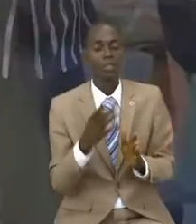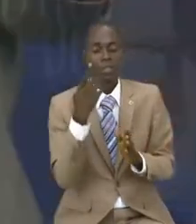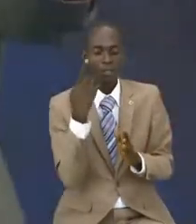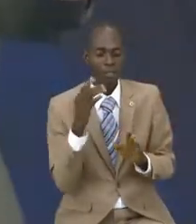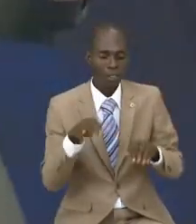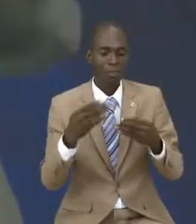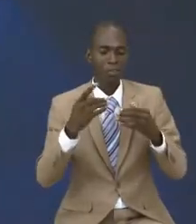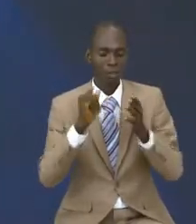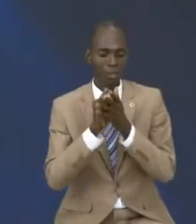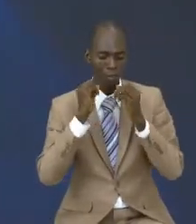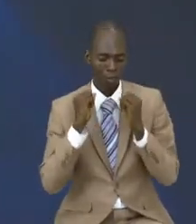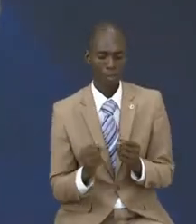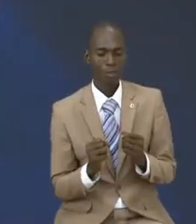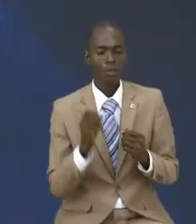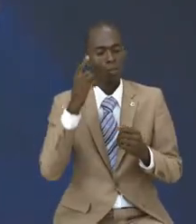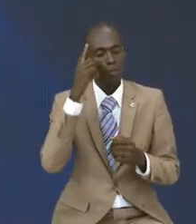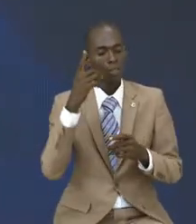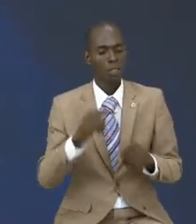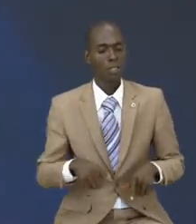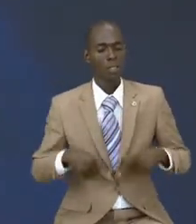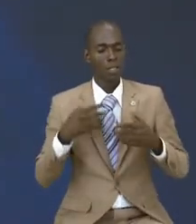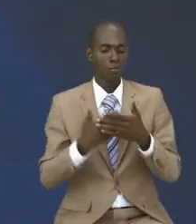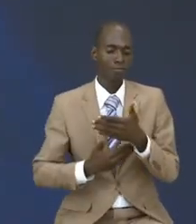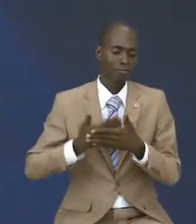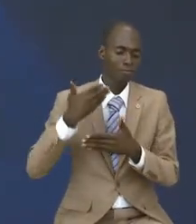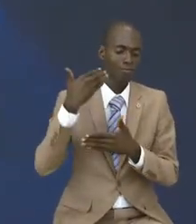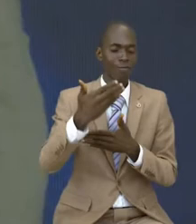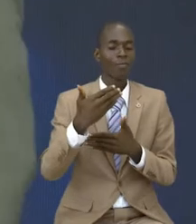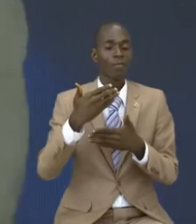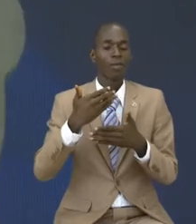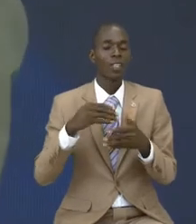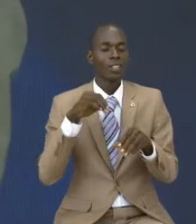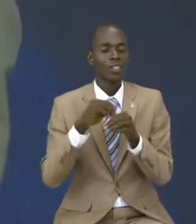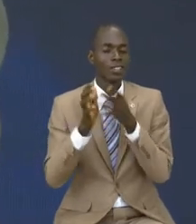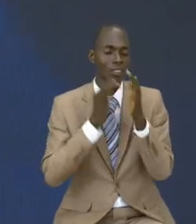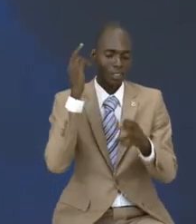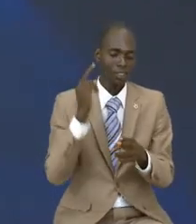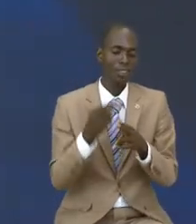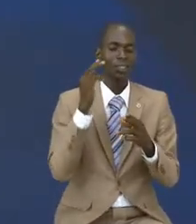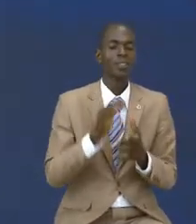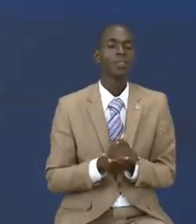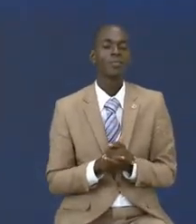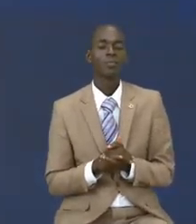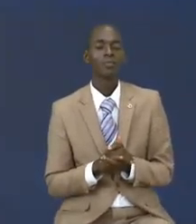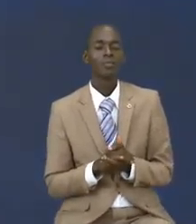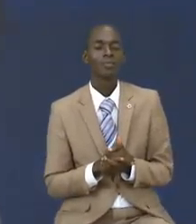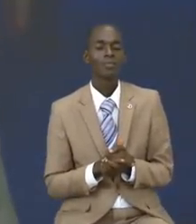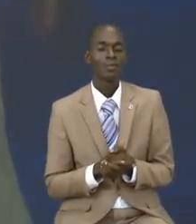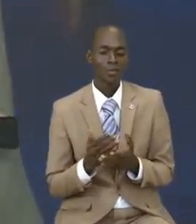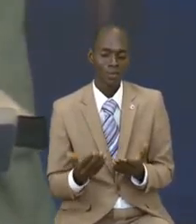Empower them for the life ahead in Jesus' name. Raise